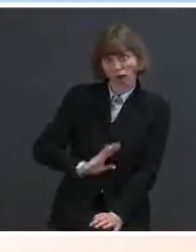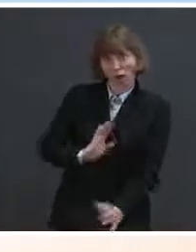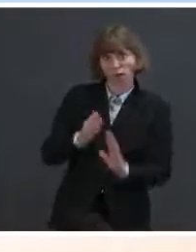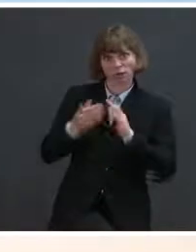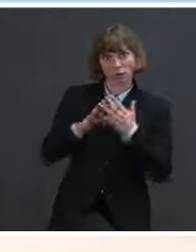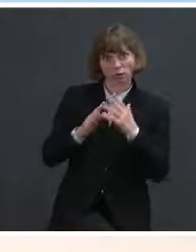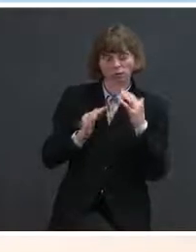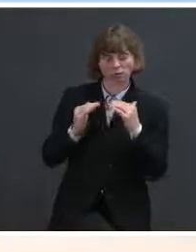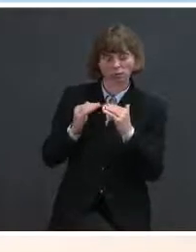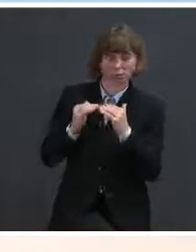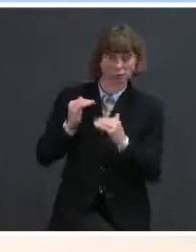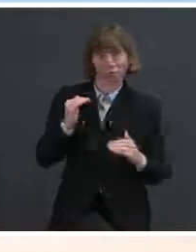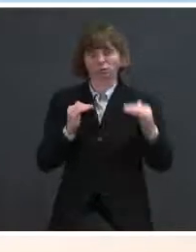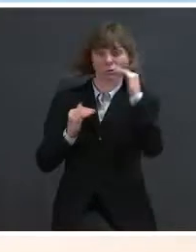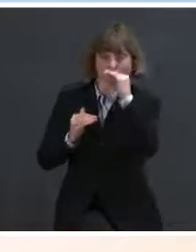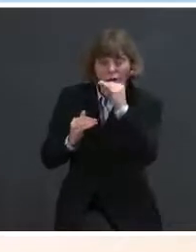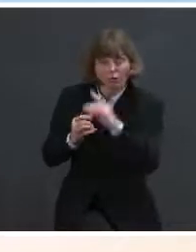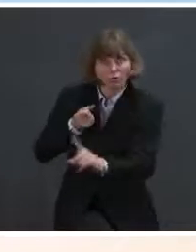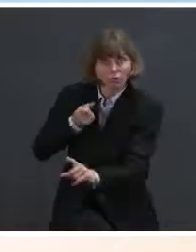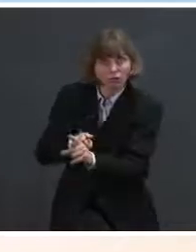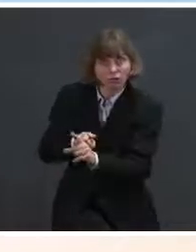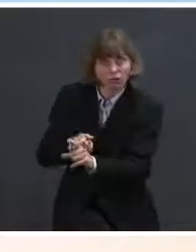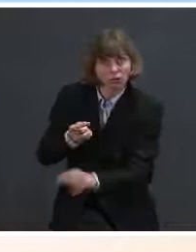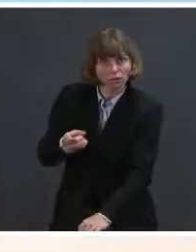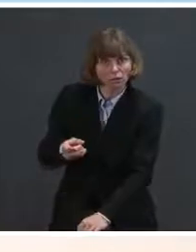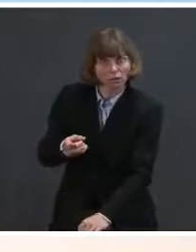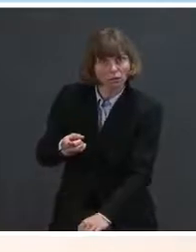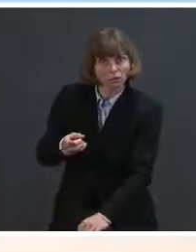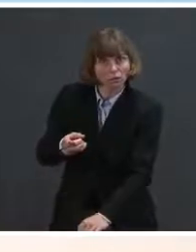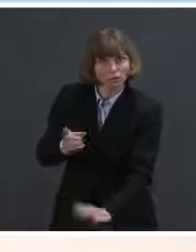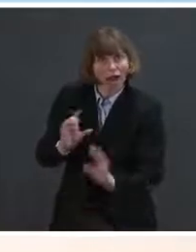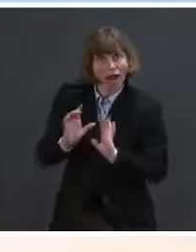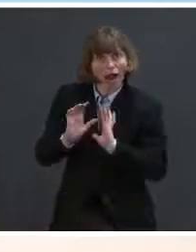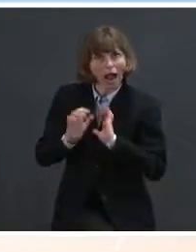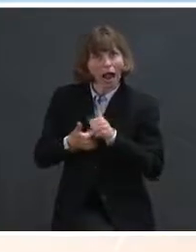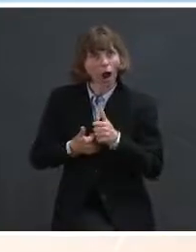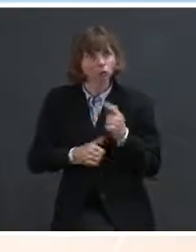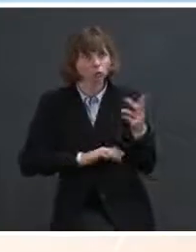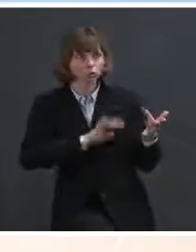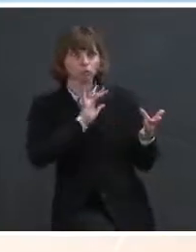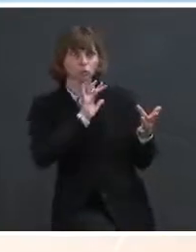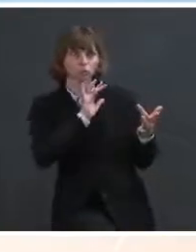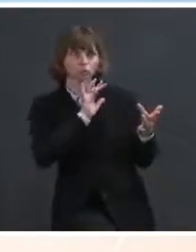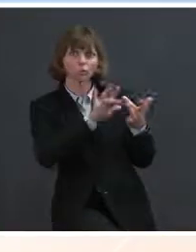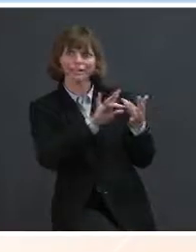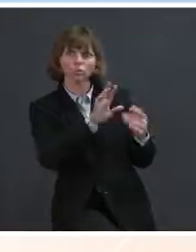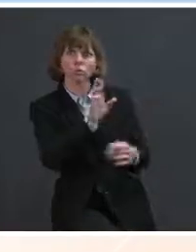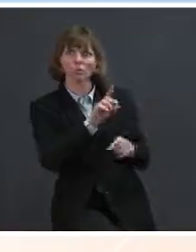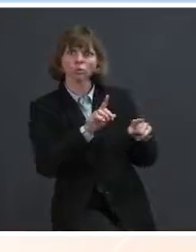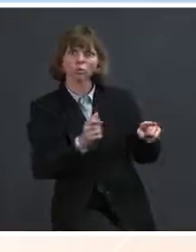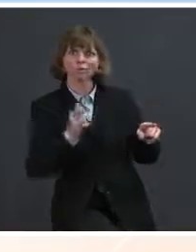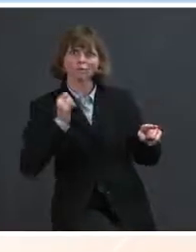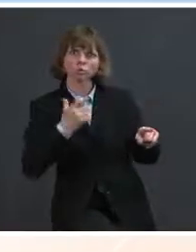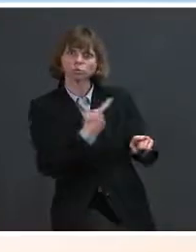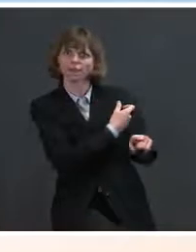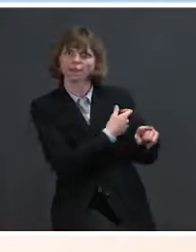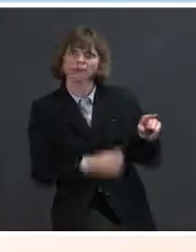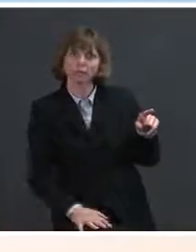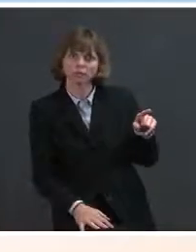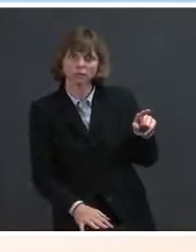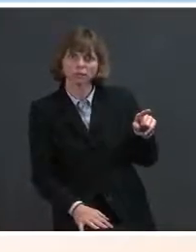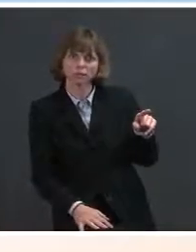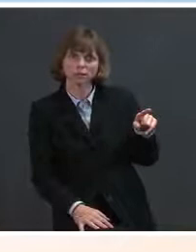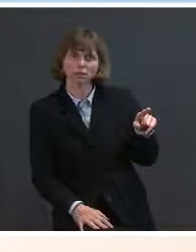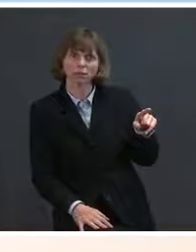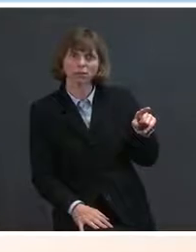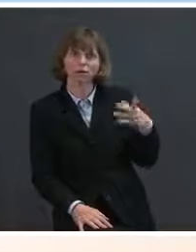affected. But is the White House thinking of how to reach Republicans who will not take the vaccine? Talk about the ad. Former